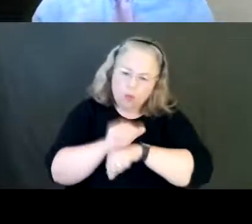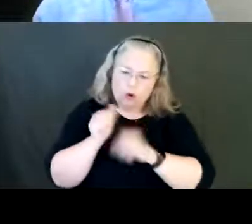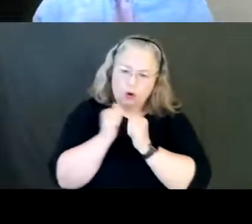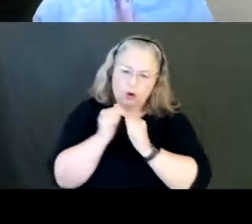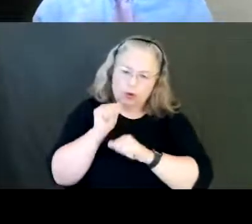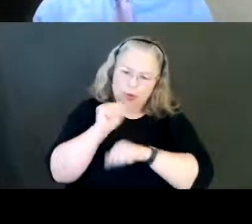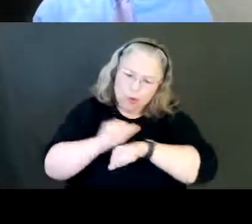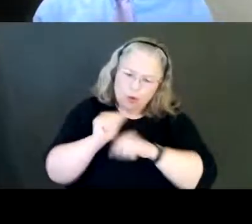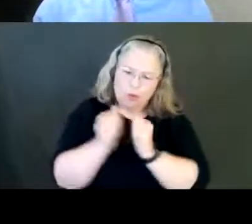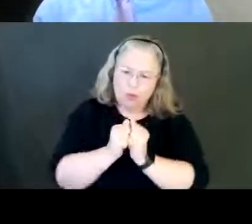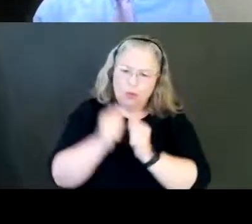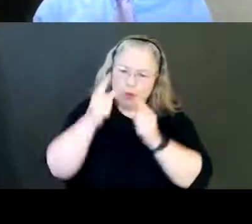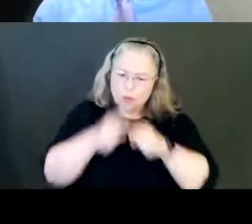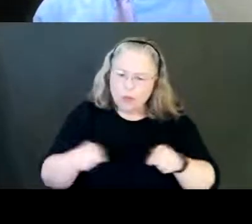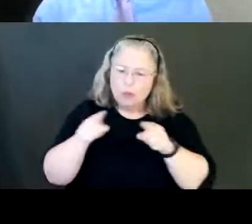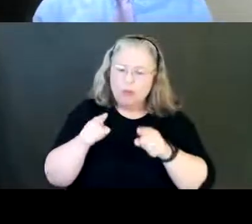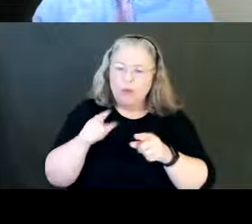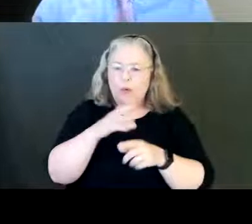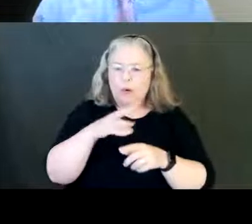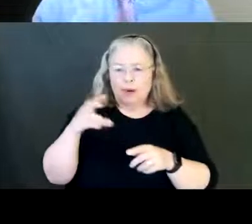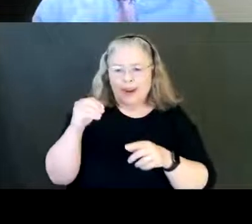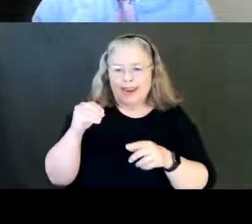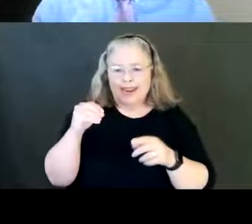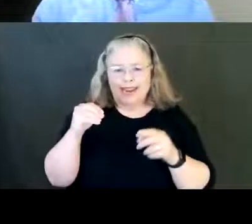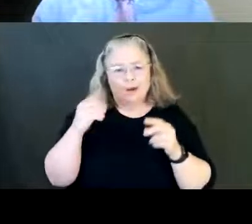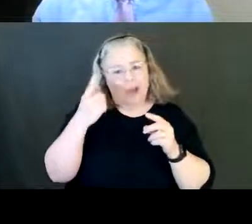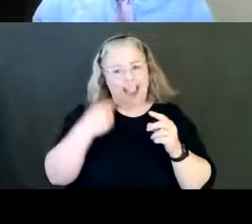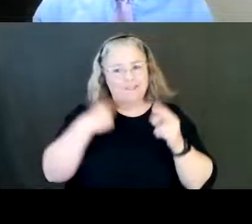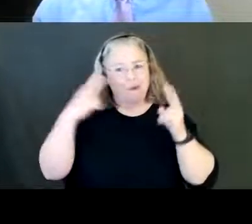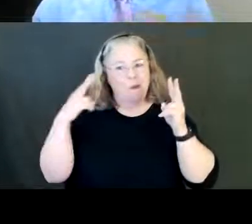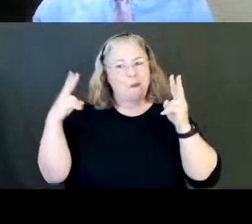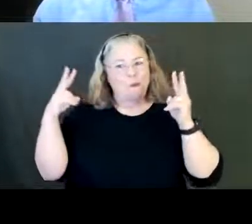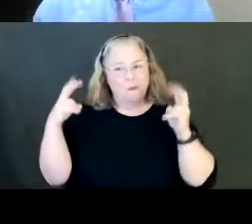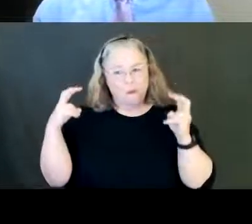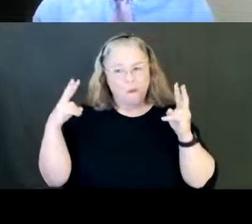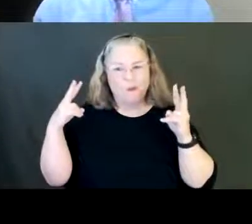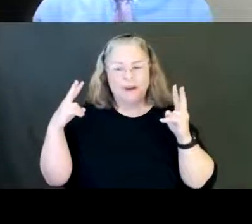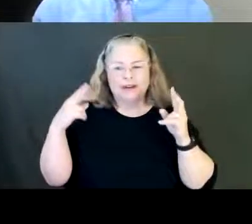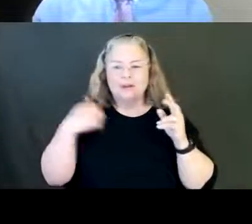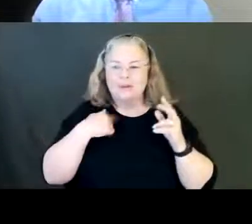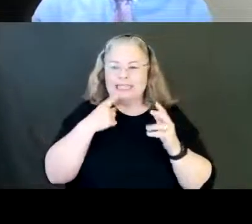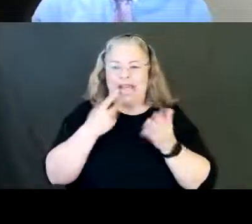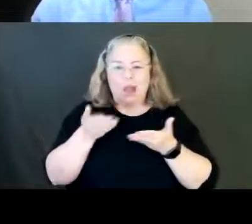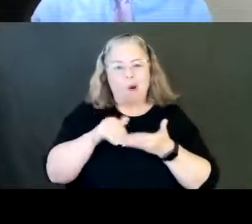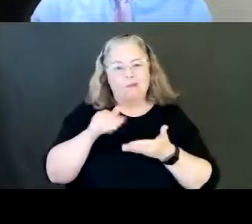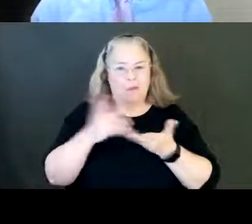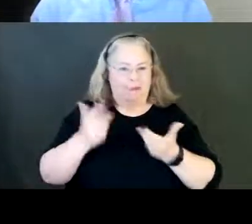you. And there's a quote that we have that's kind of the mantra that we're living by now on